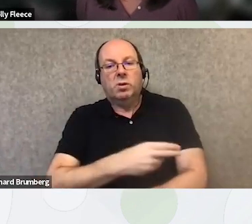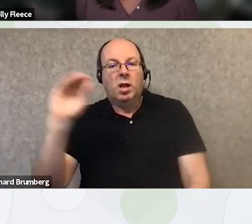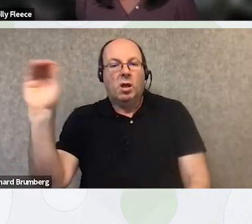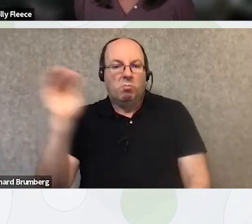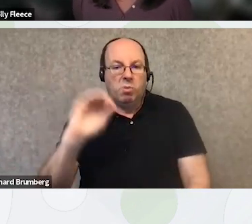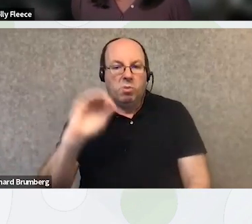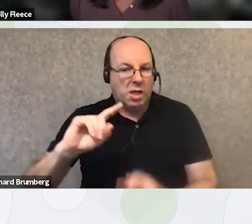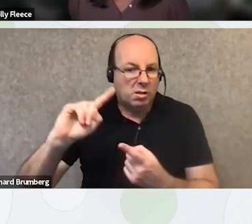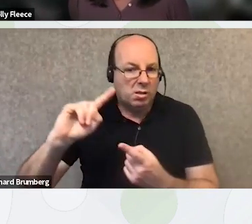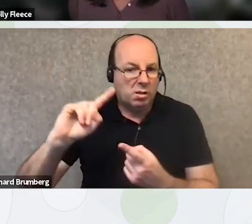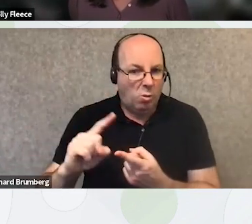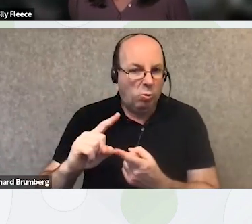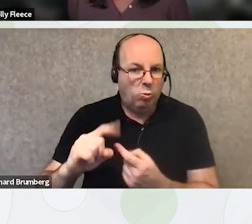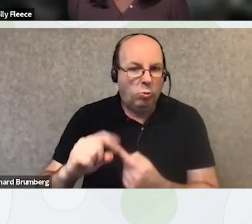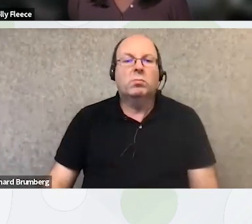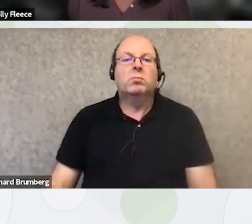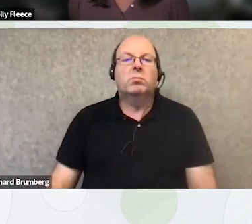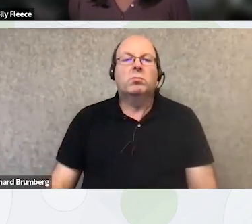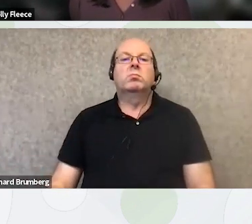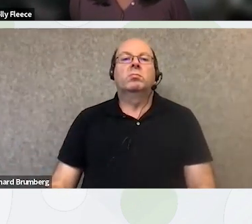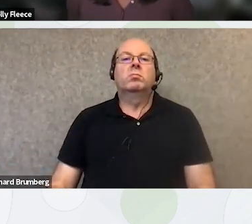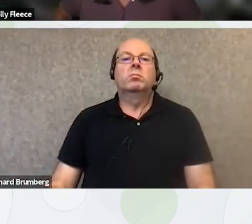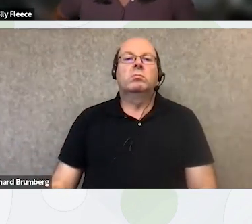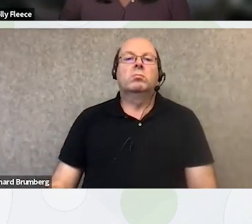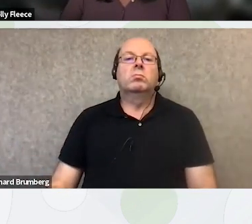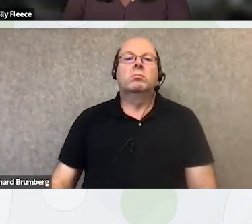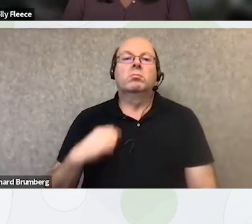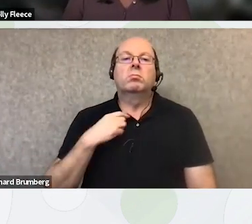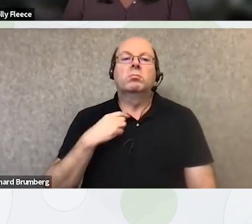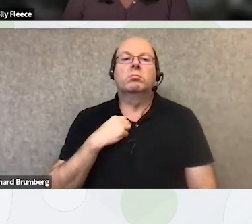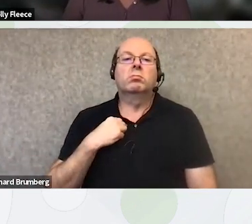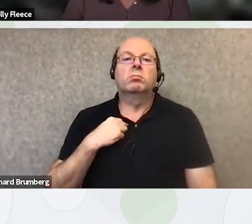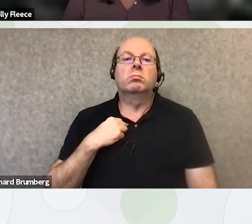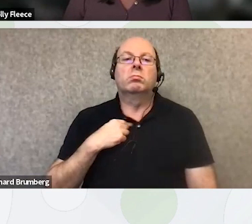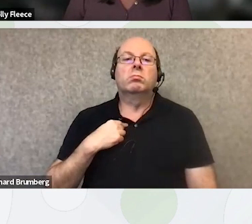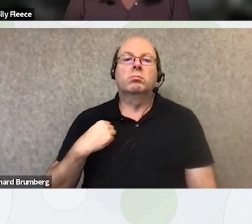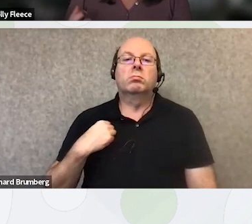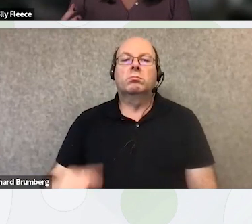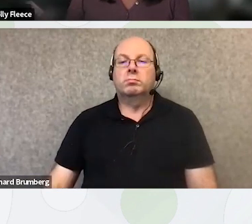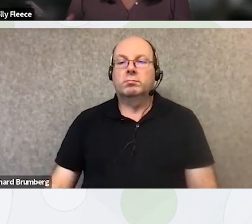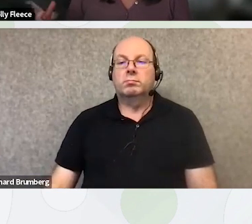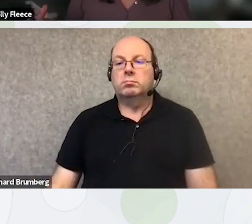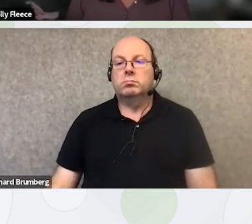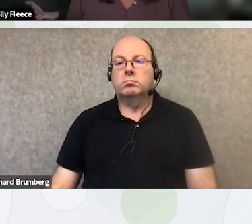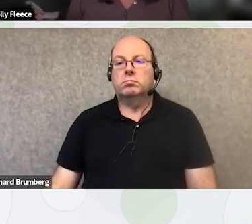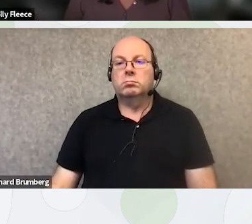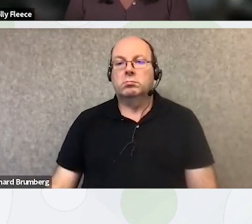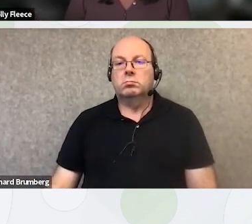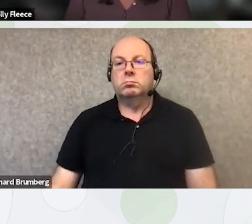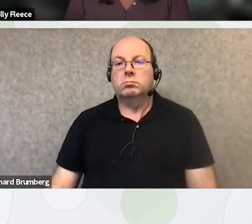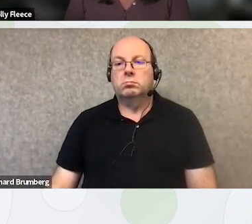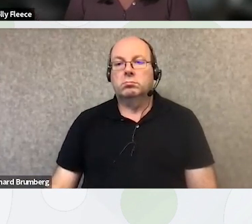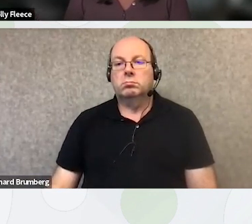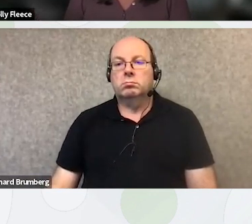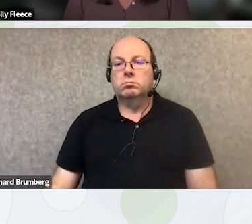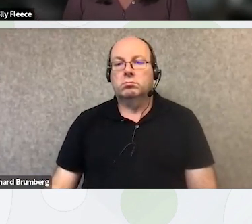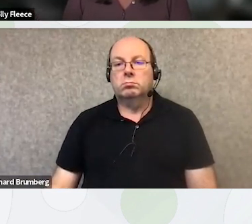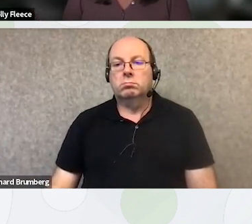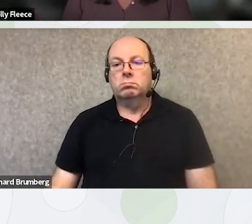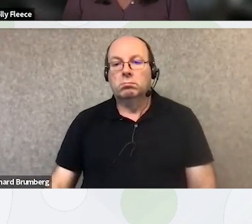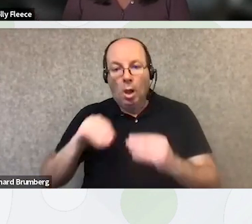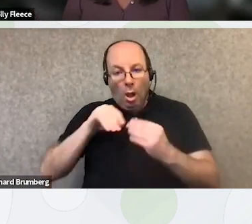Severe reactogenicity events, so thinking about more local or systemic reactions to the